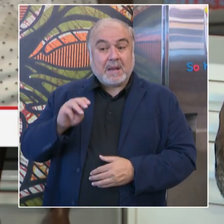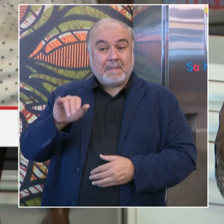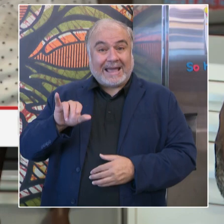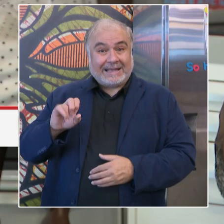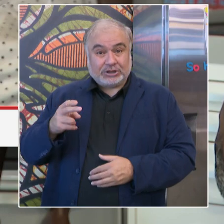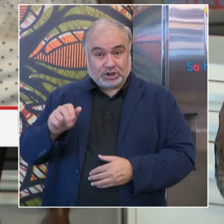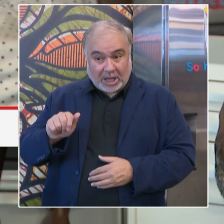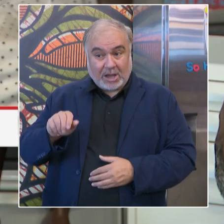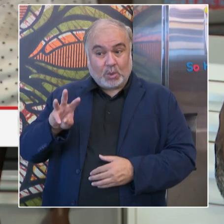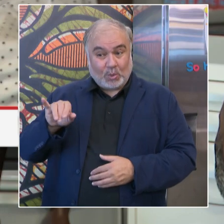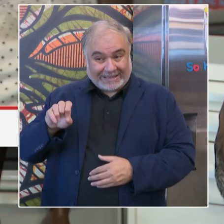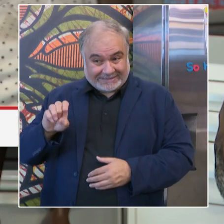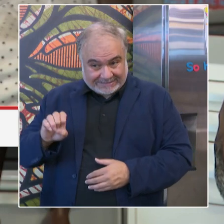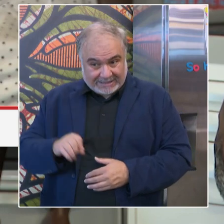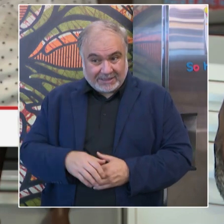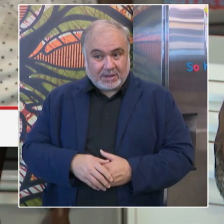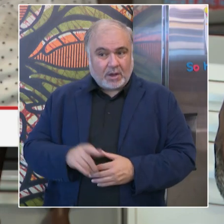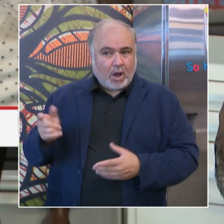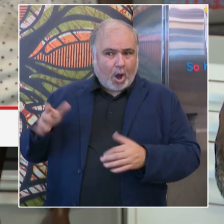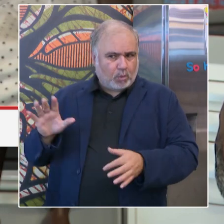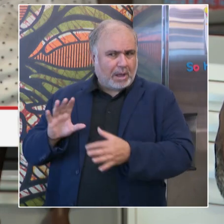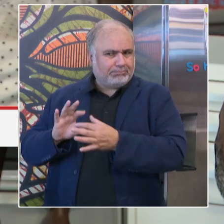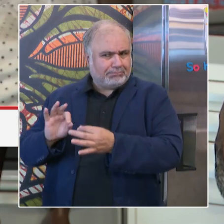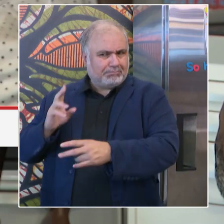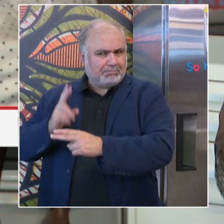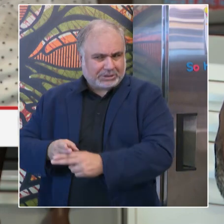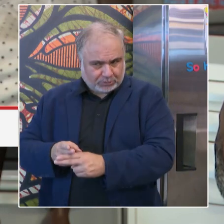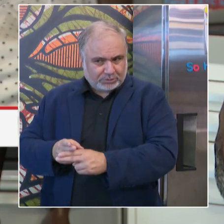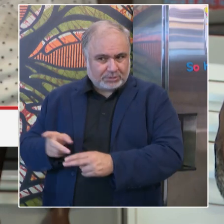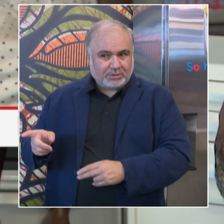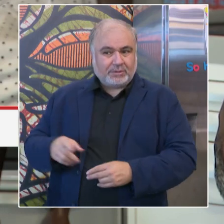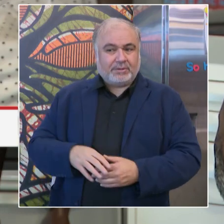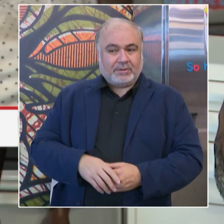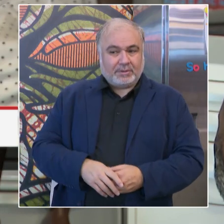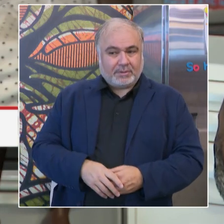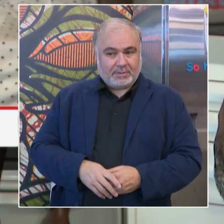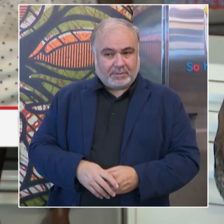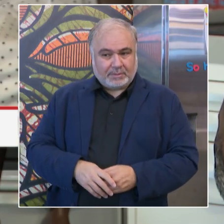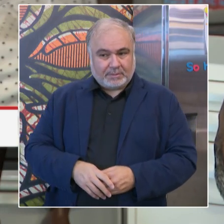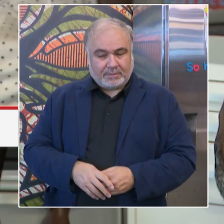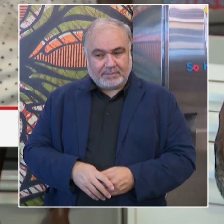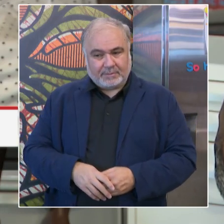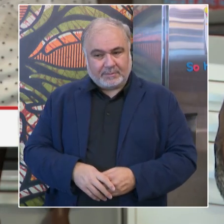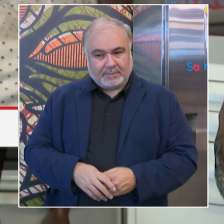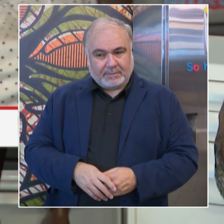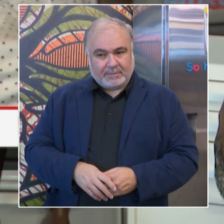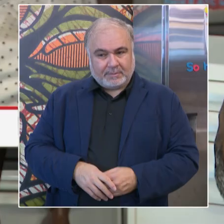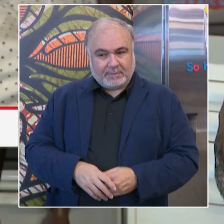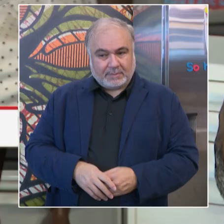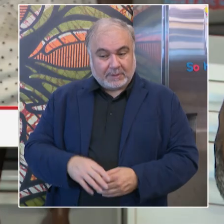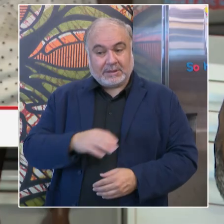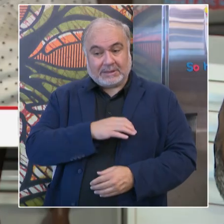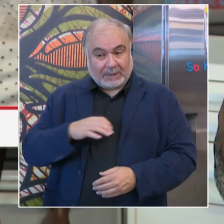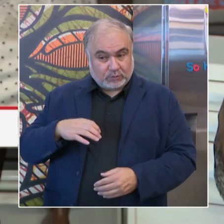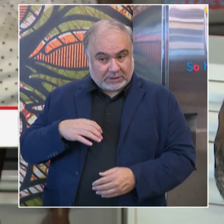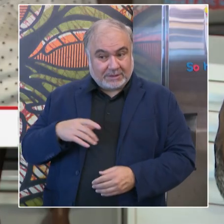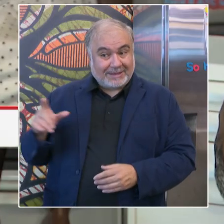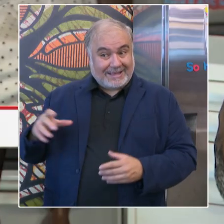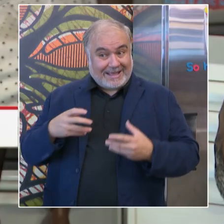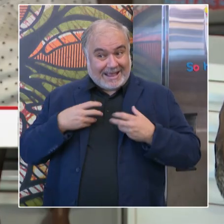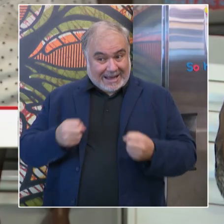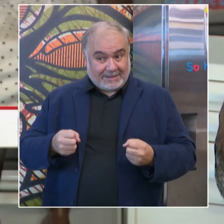from already at the top of the program. We're also joined by the Council's Health